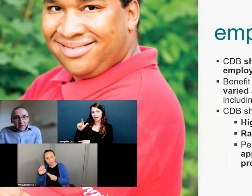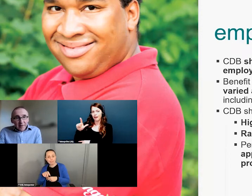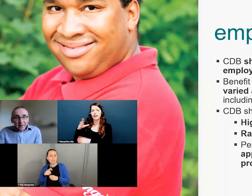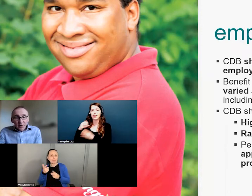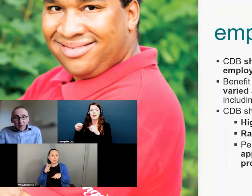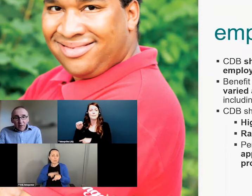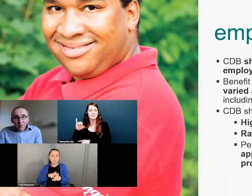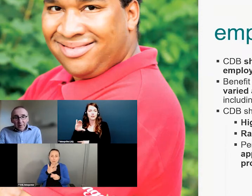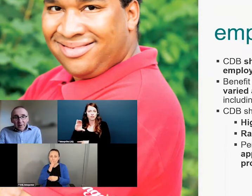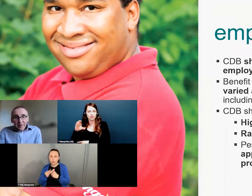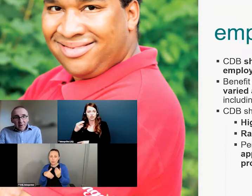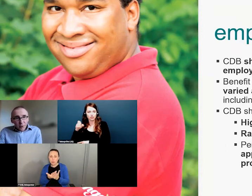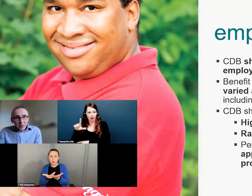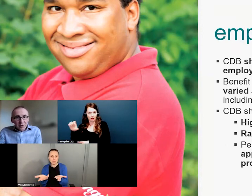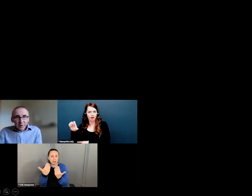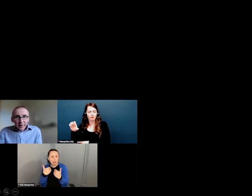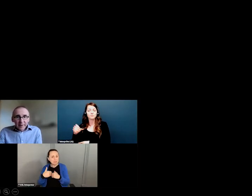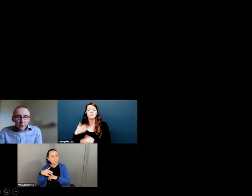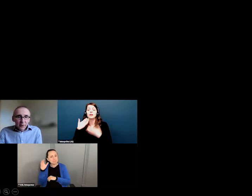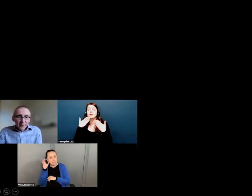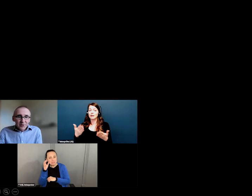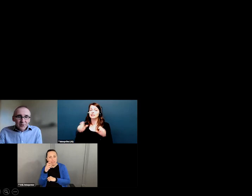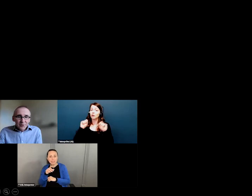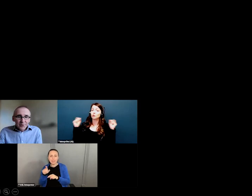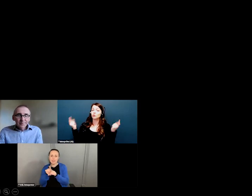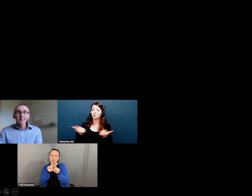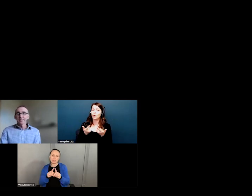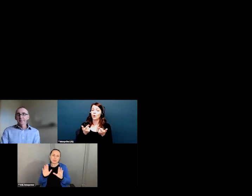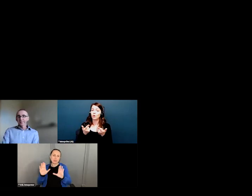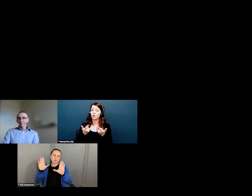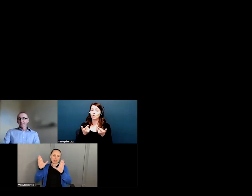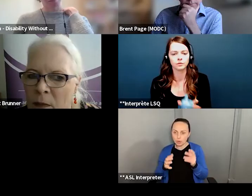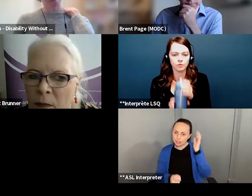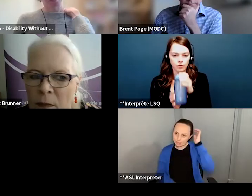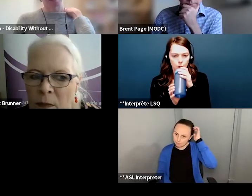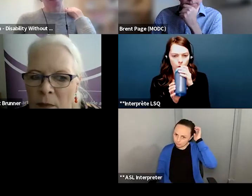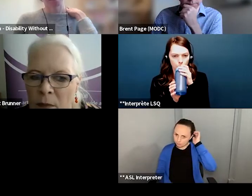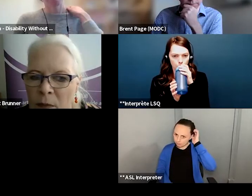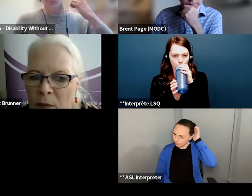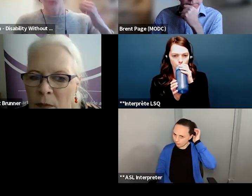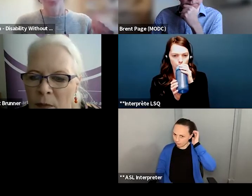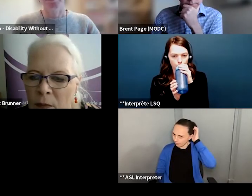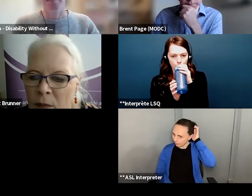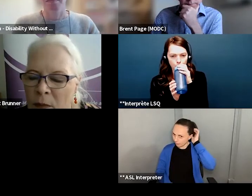want to thank you all for being here, and of course, our great organizers.